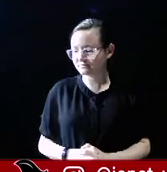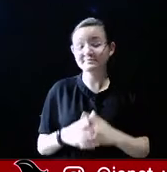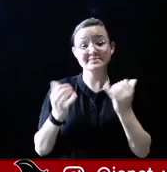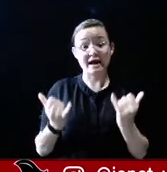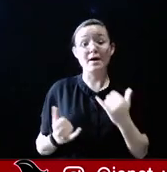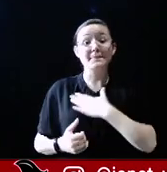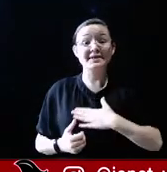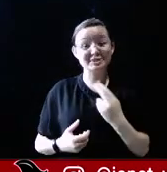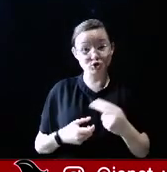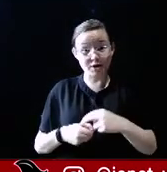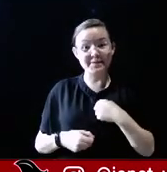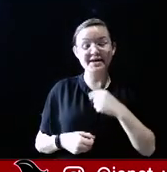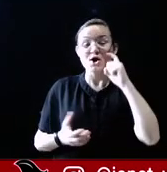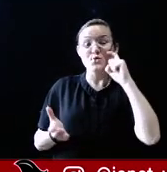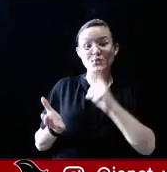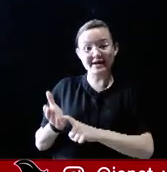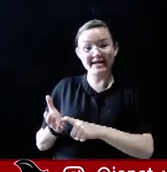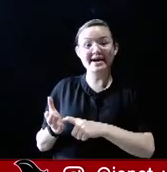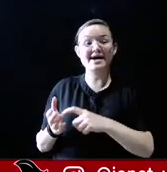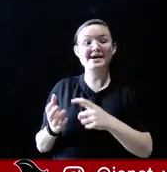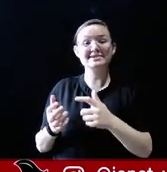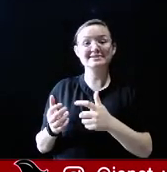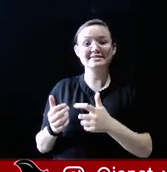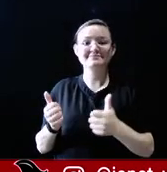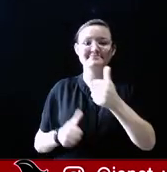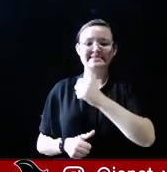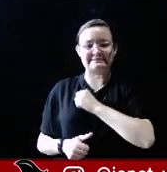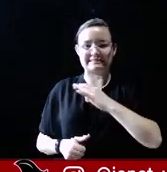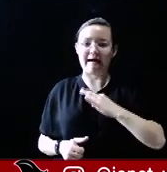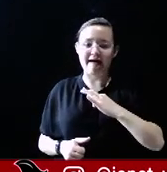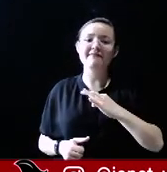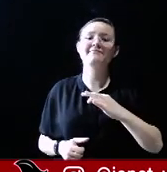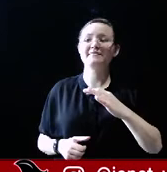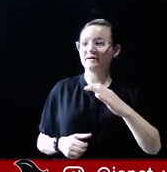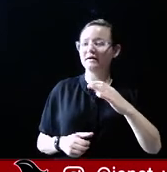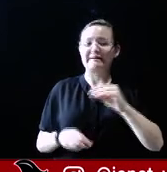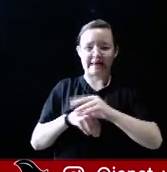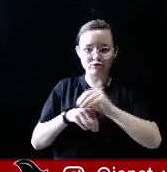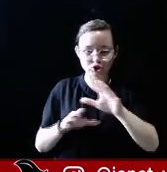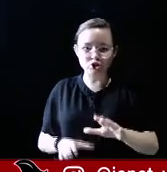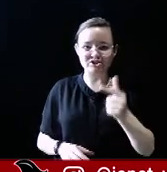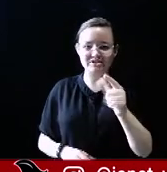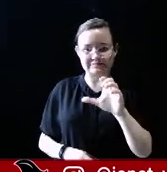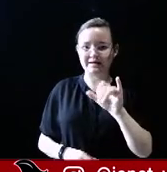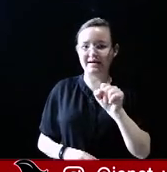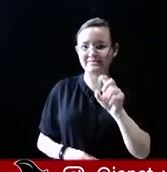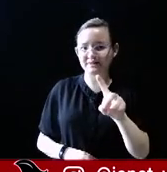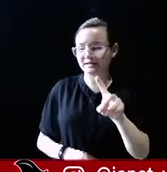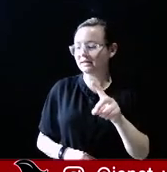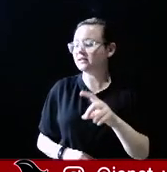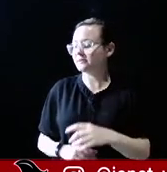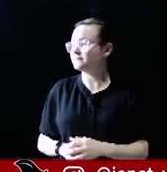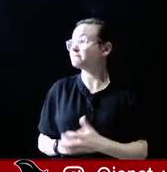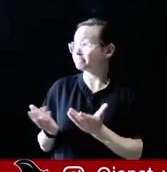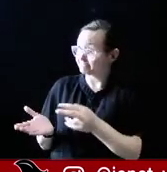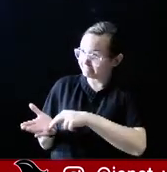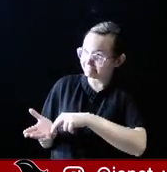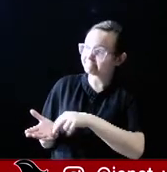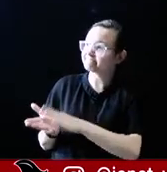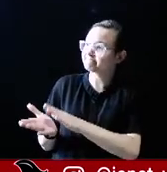Now please join me in recognizing the administrative staff and counselors of Goose Creek Memorial High School. Please stand and be recognized.